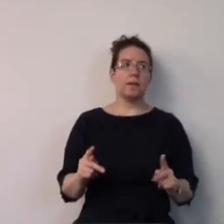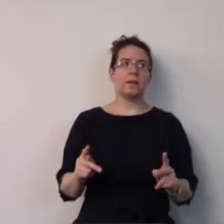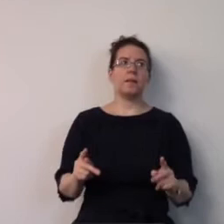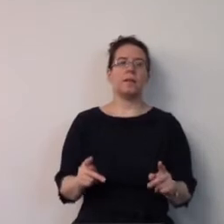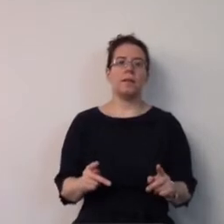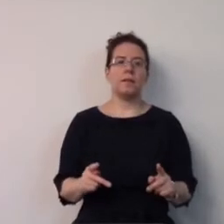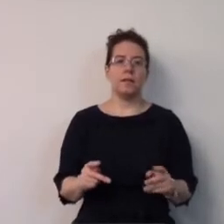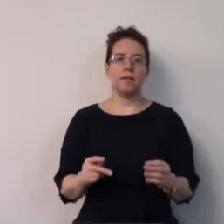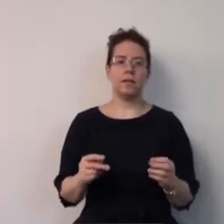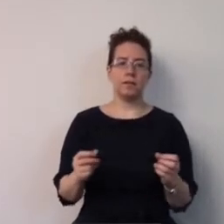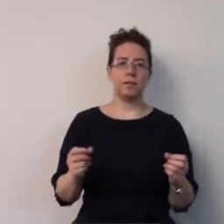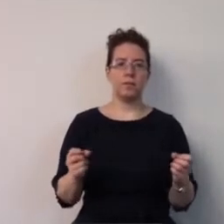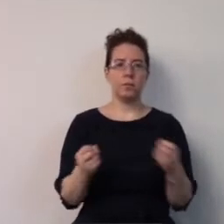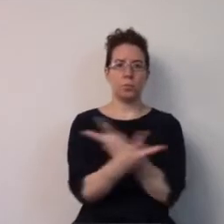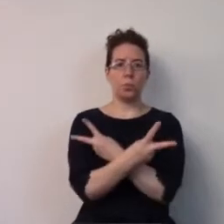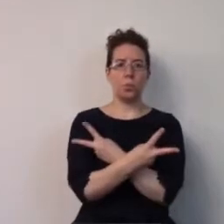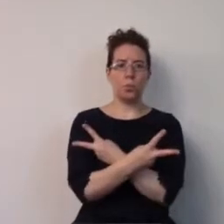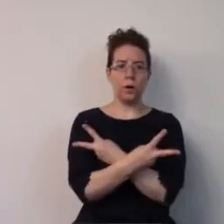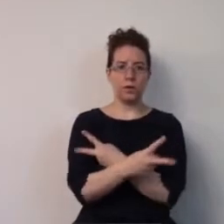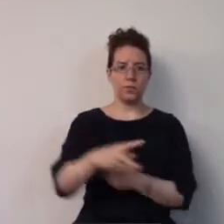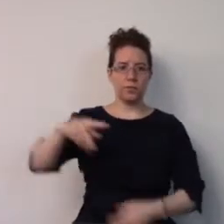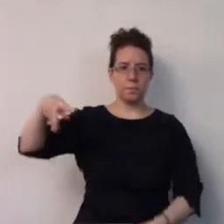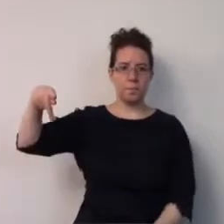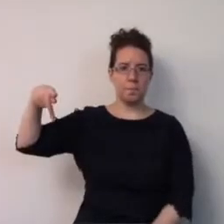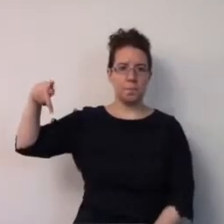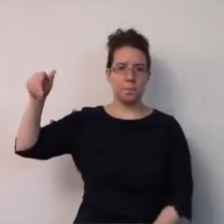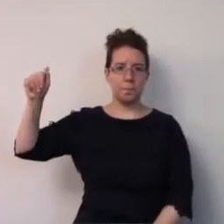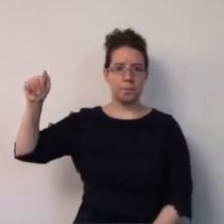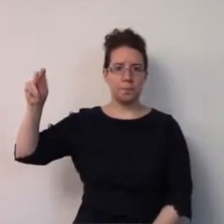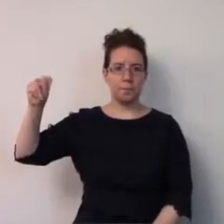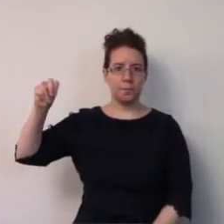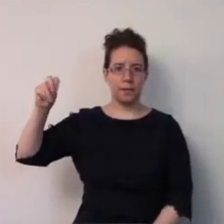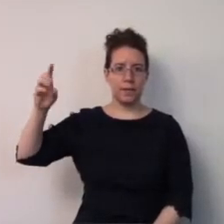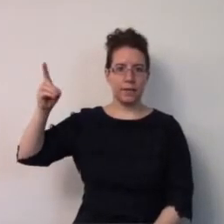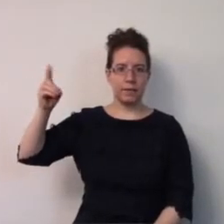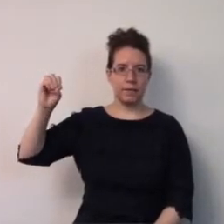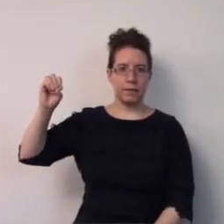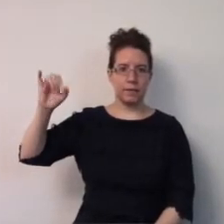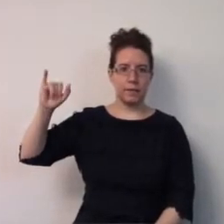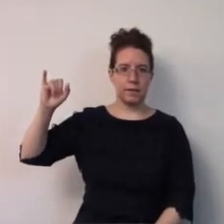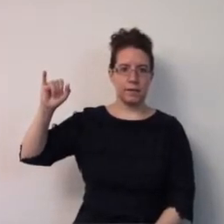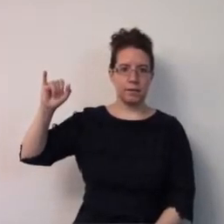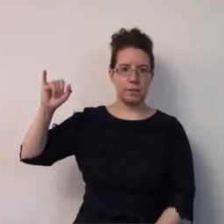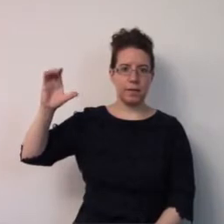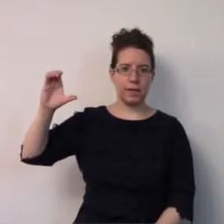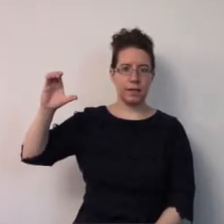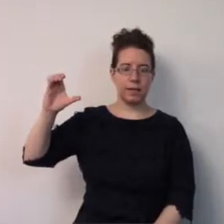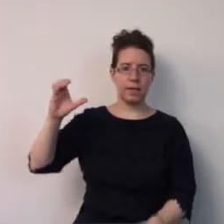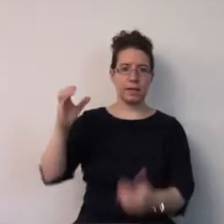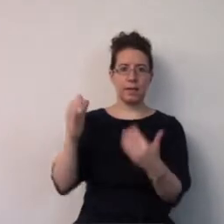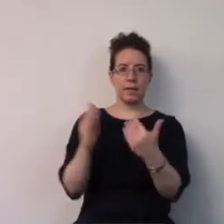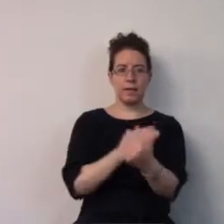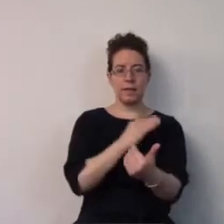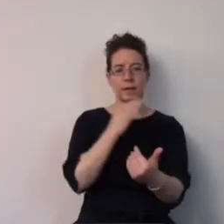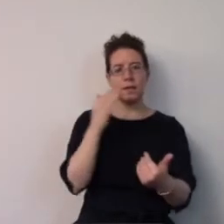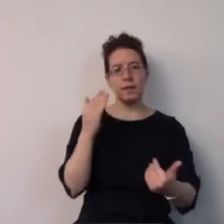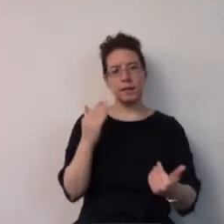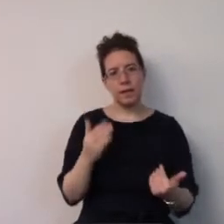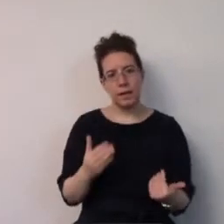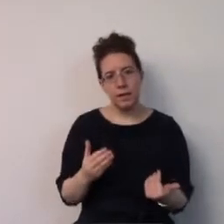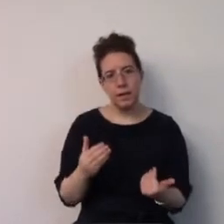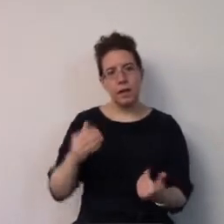There's a spiritual slumber in the world and in the land today, and even in the church of the living God. And people are